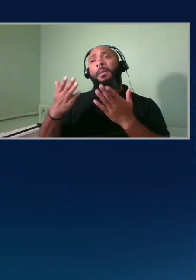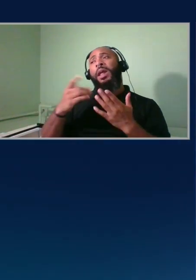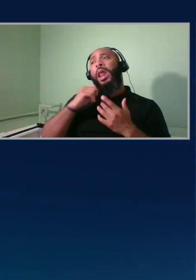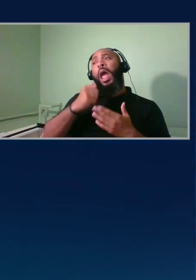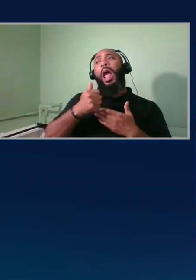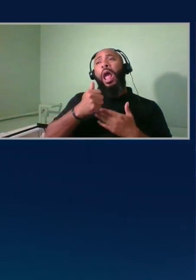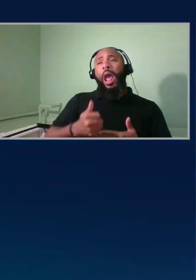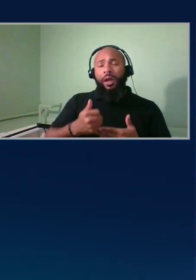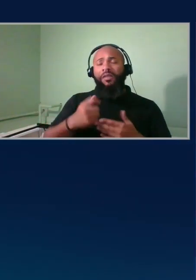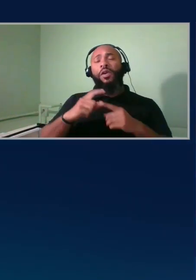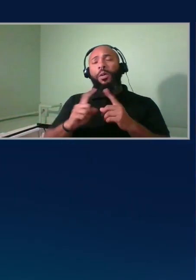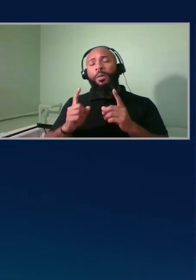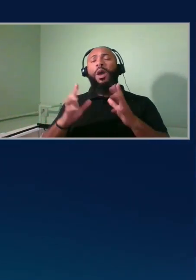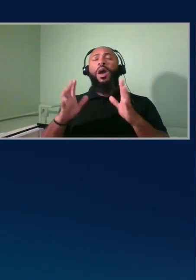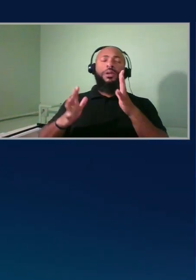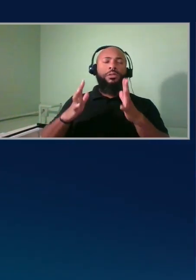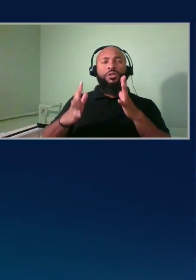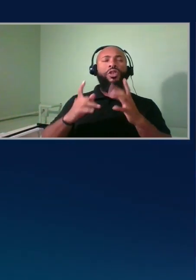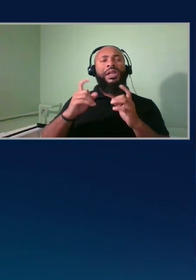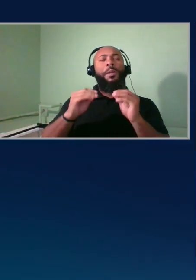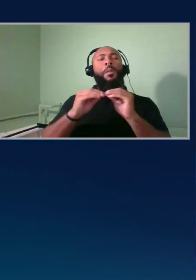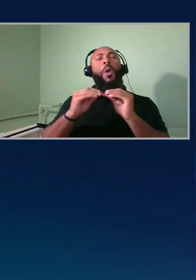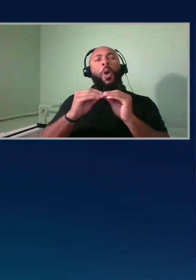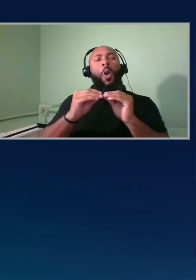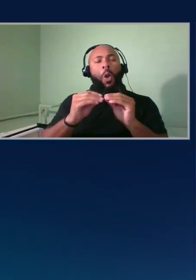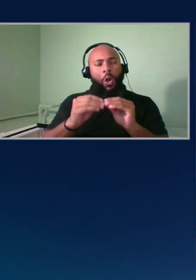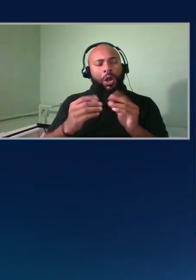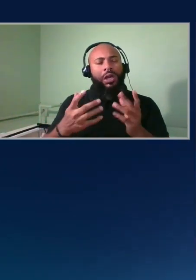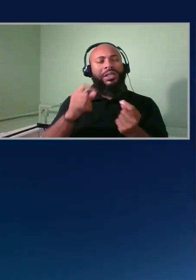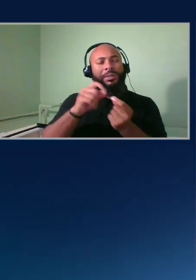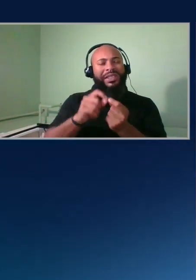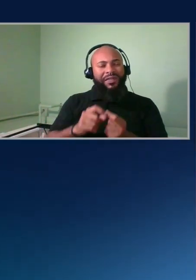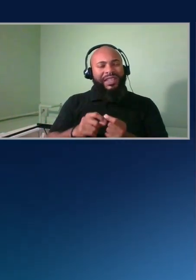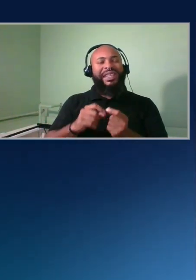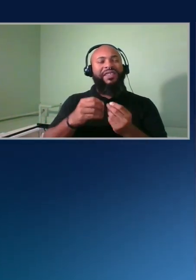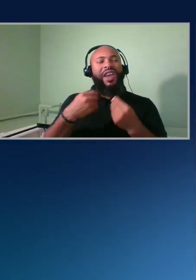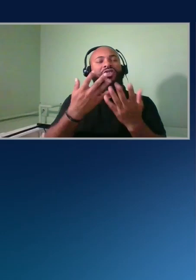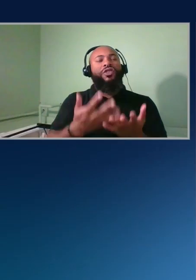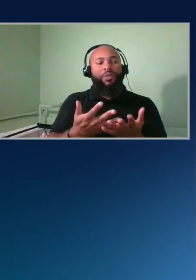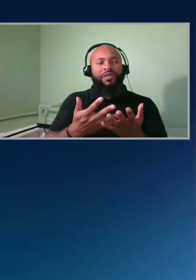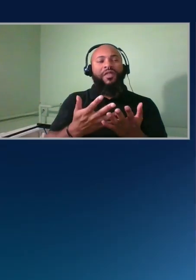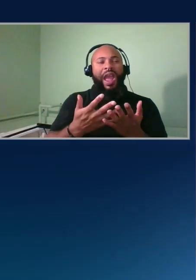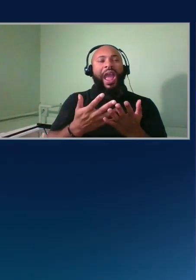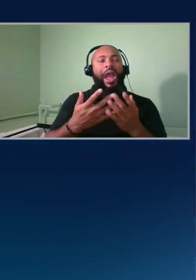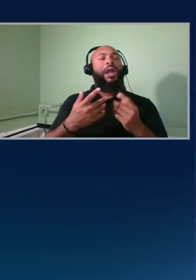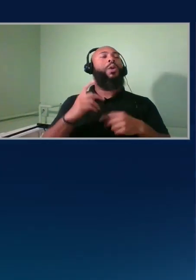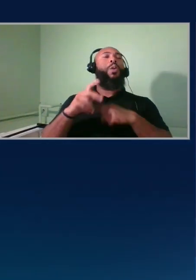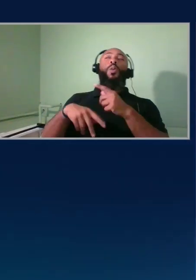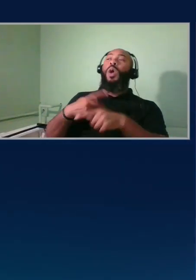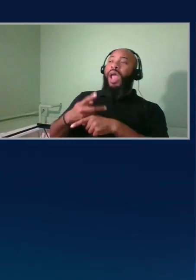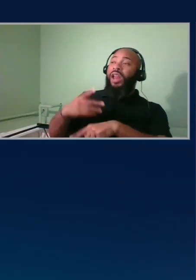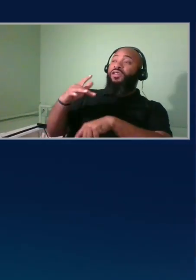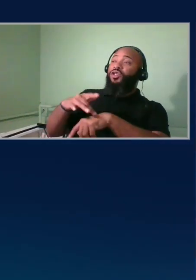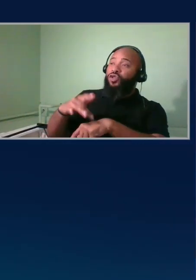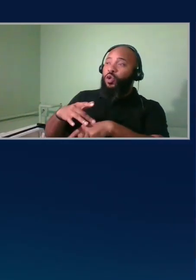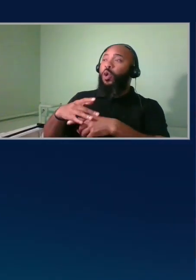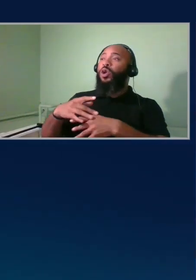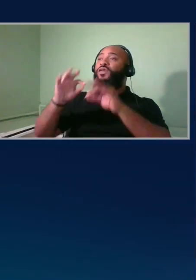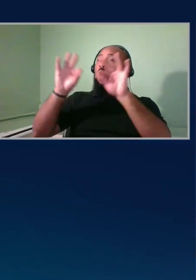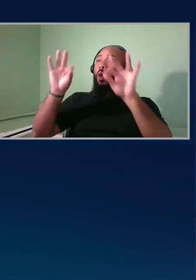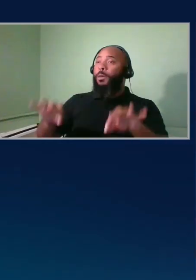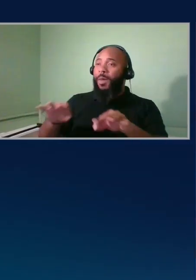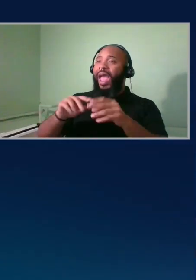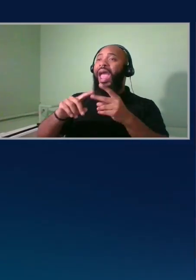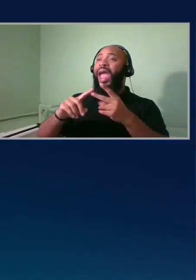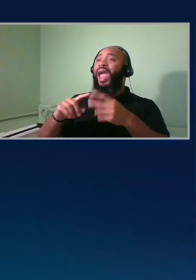have to be more specific. Without more details provided as you work with. What kind of source format? What's your destination format? Correct. Yeah.